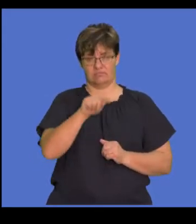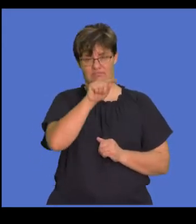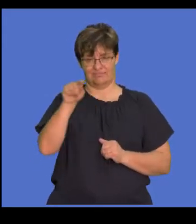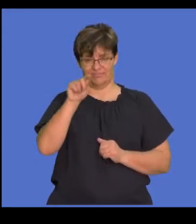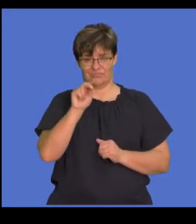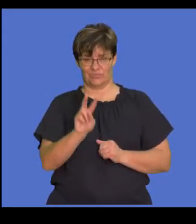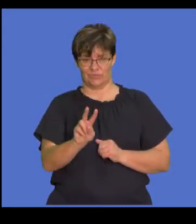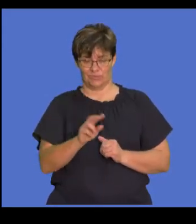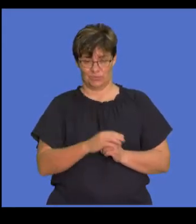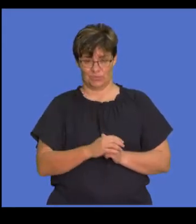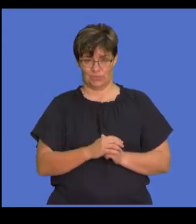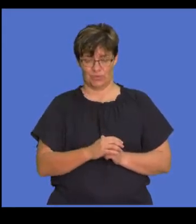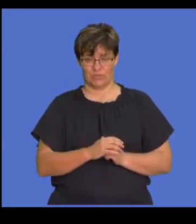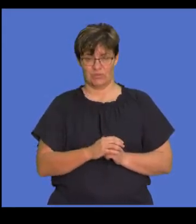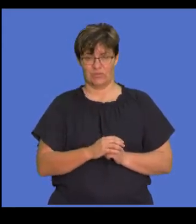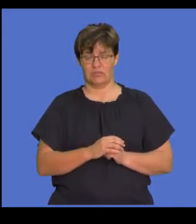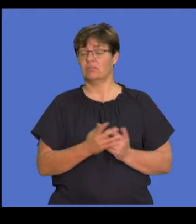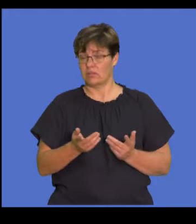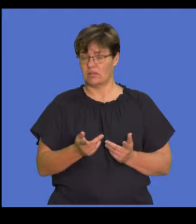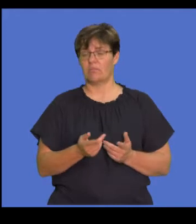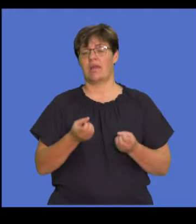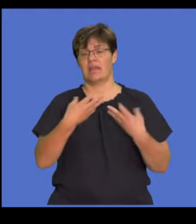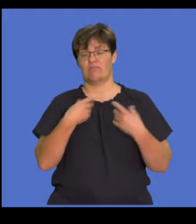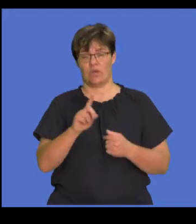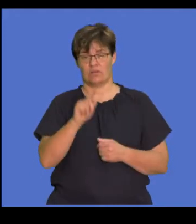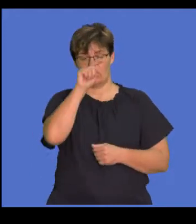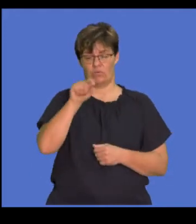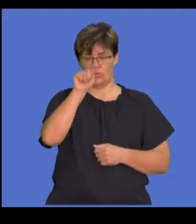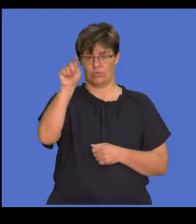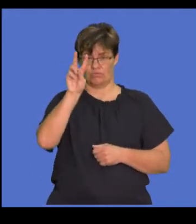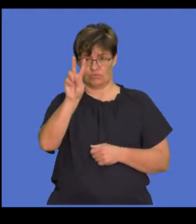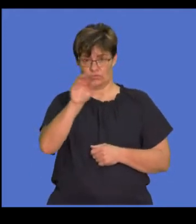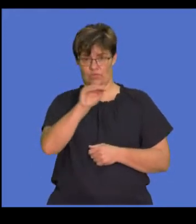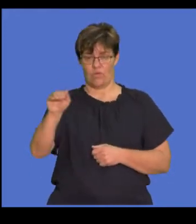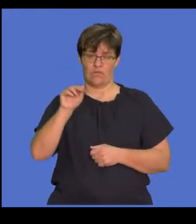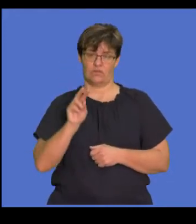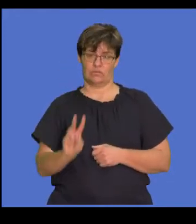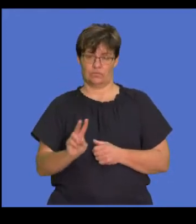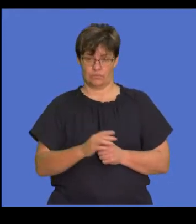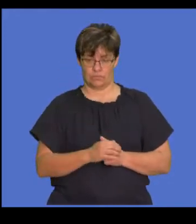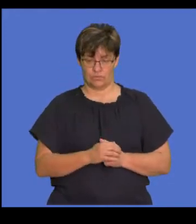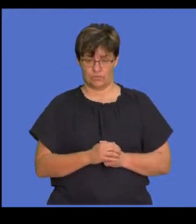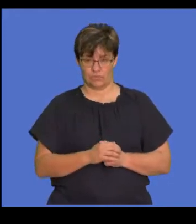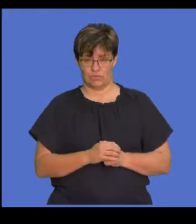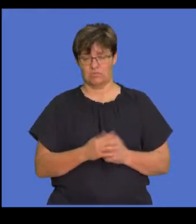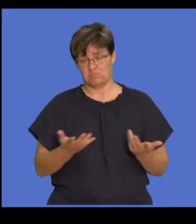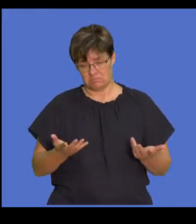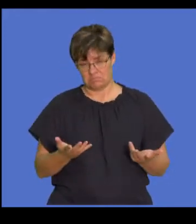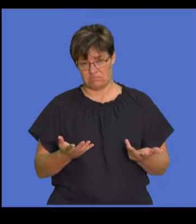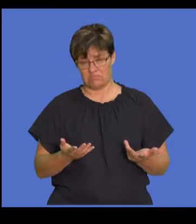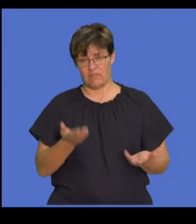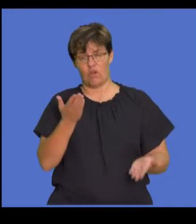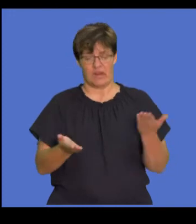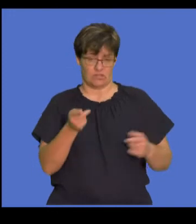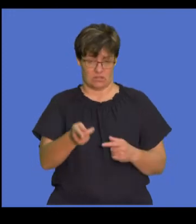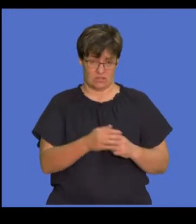is also root of 2, which then gives me root of 2 over 2 if you rationalize